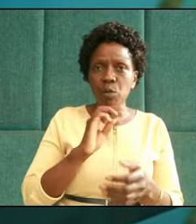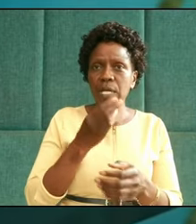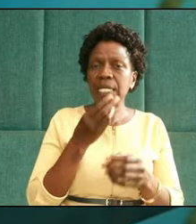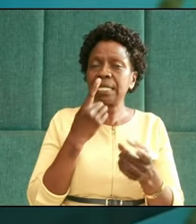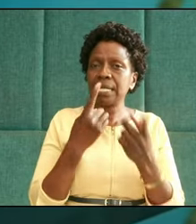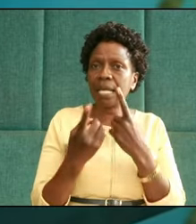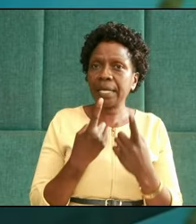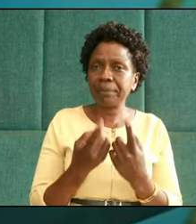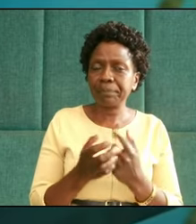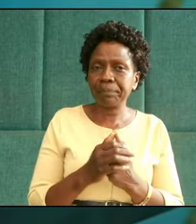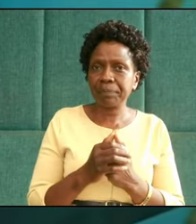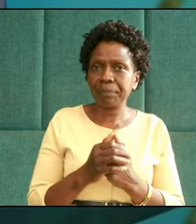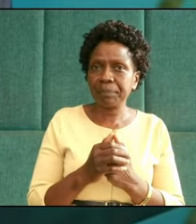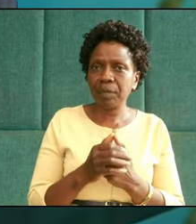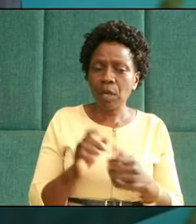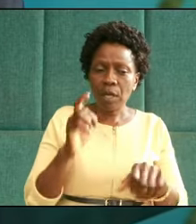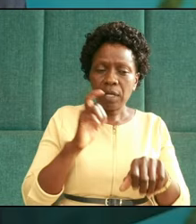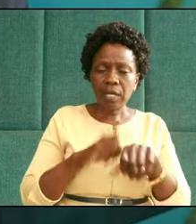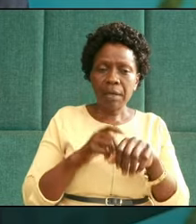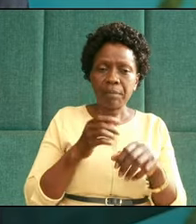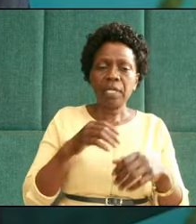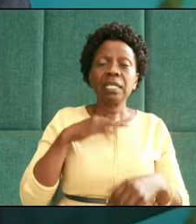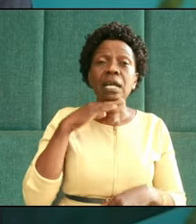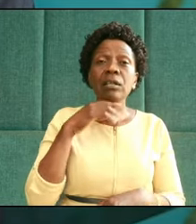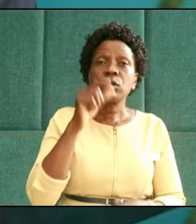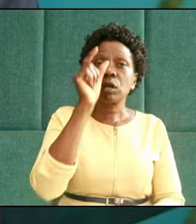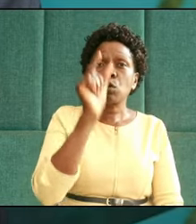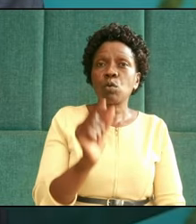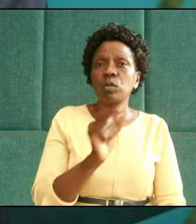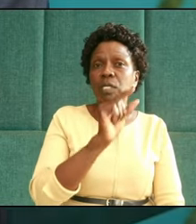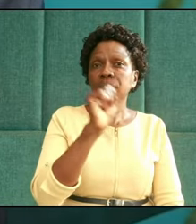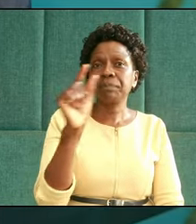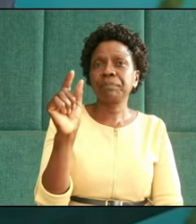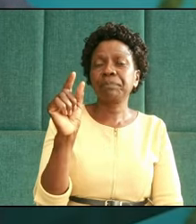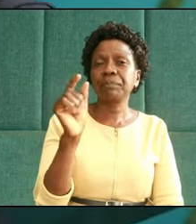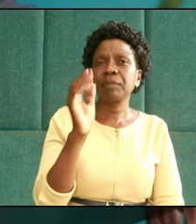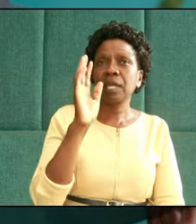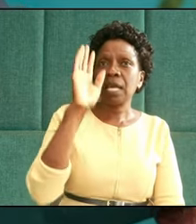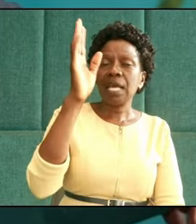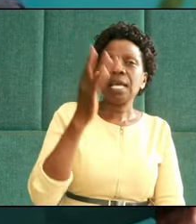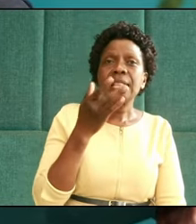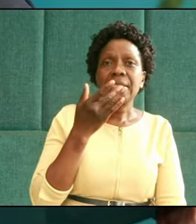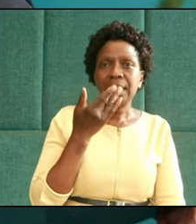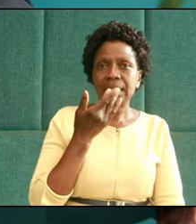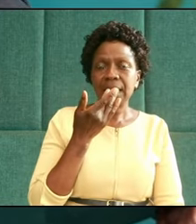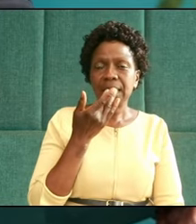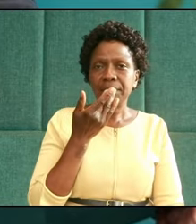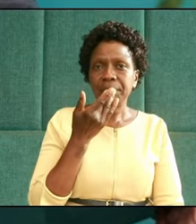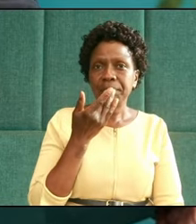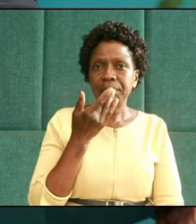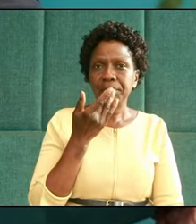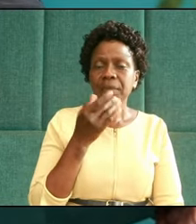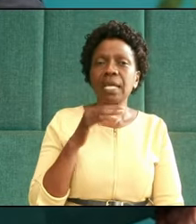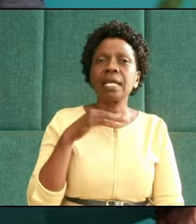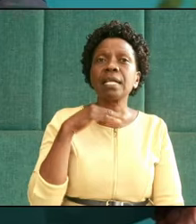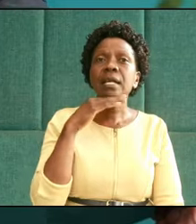things? When he died on the cross, he tasted death that no human